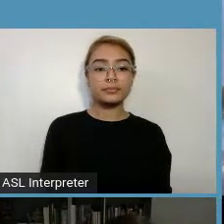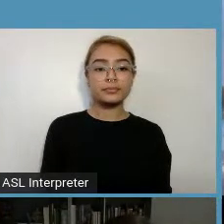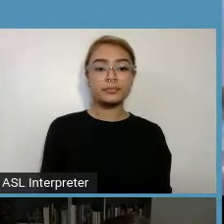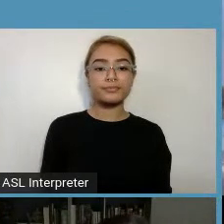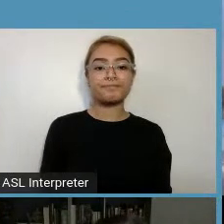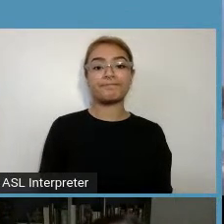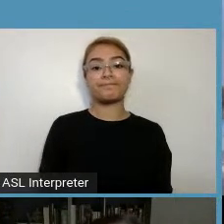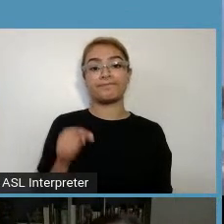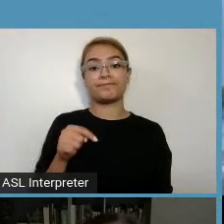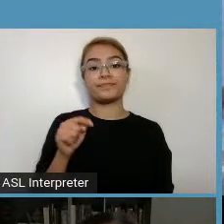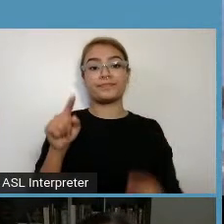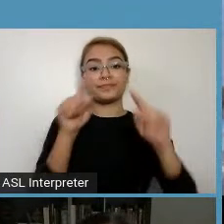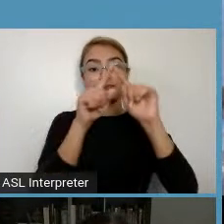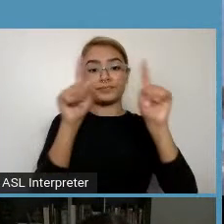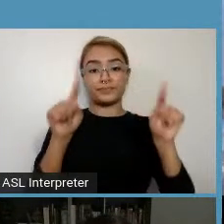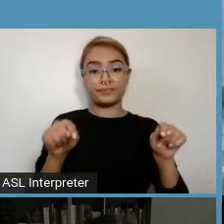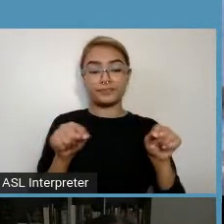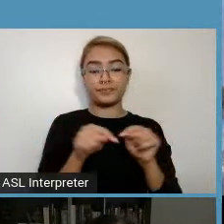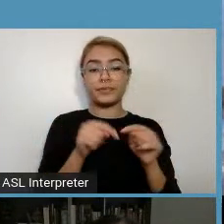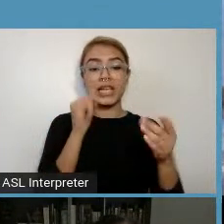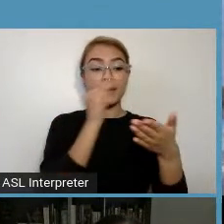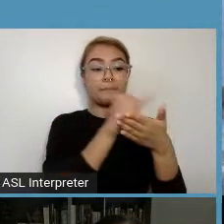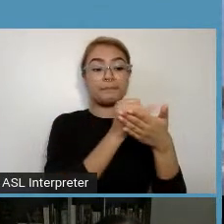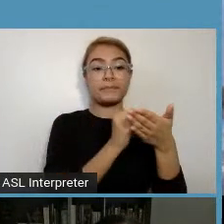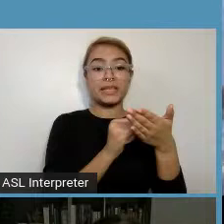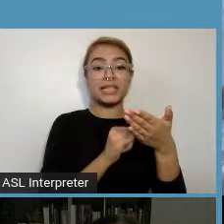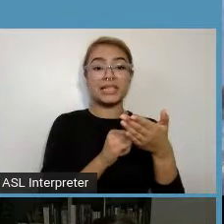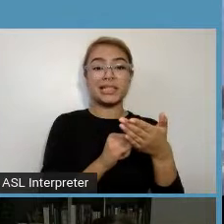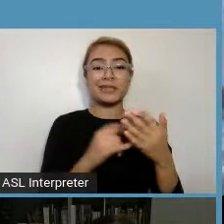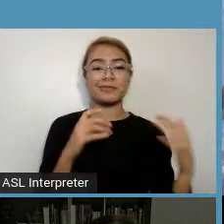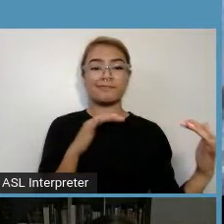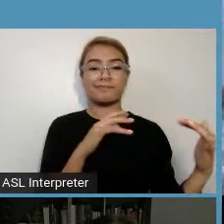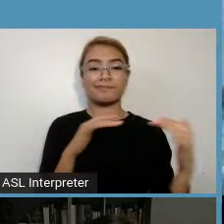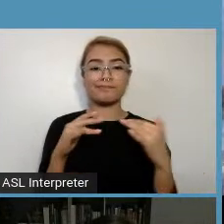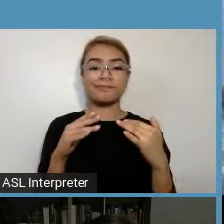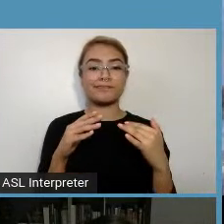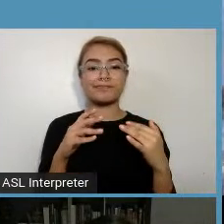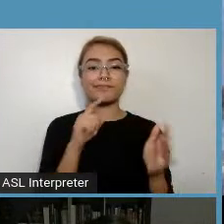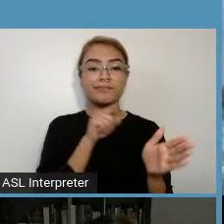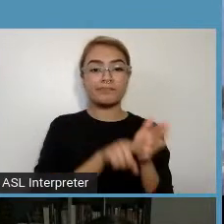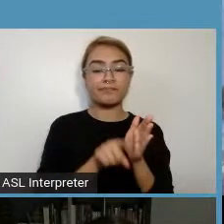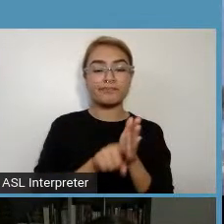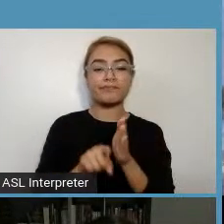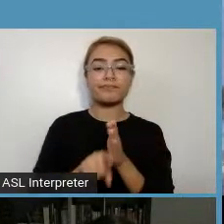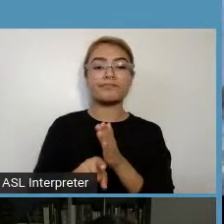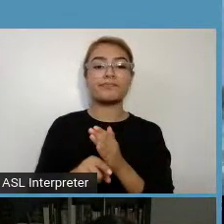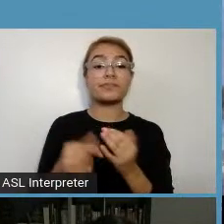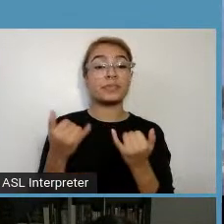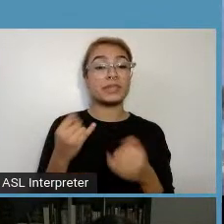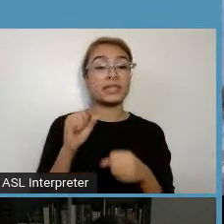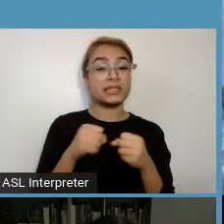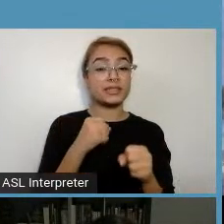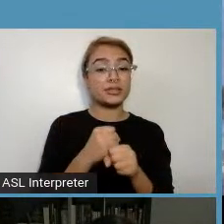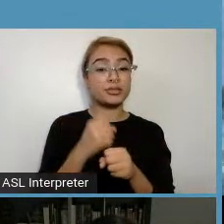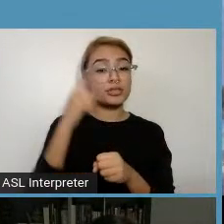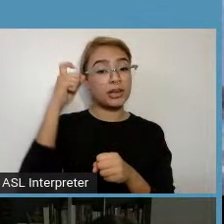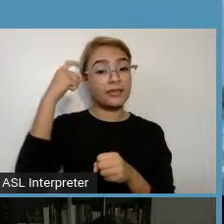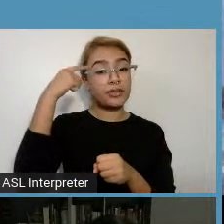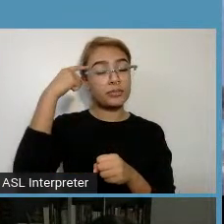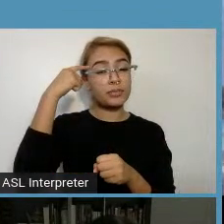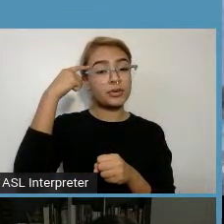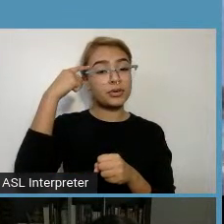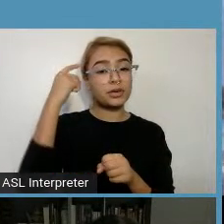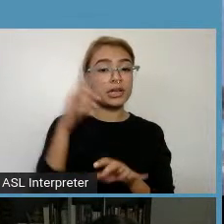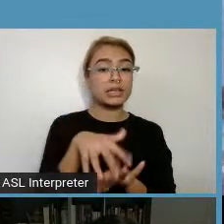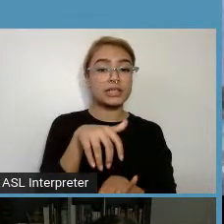This is the painting of the Bear River Massacre. And this year, our governor on Indigenous Peoples Day in Utah, the day